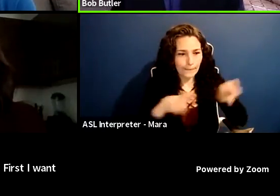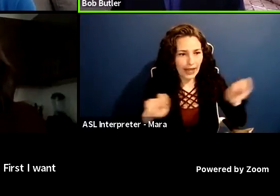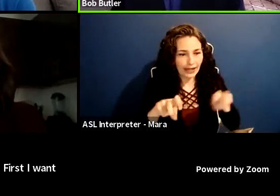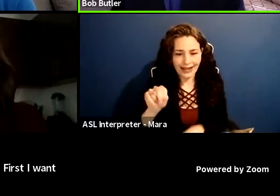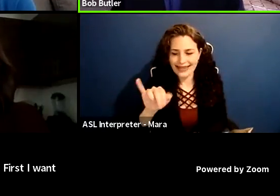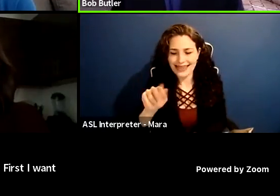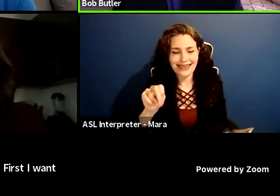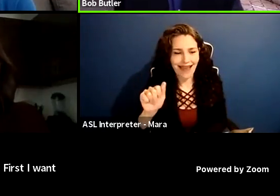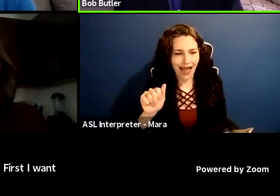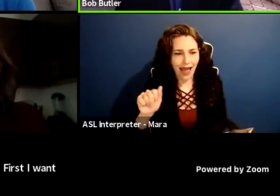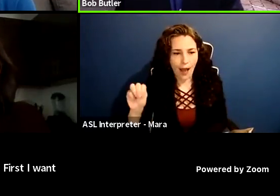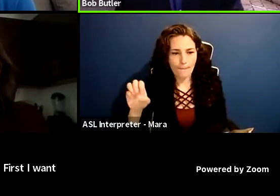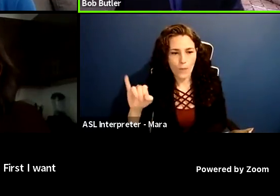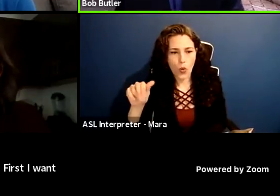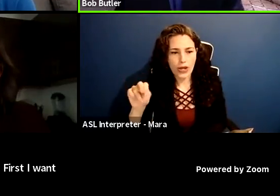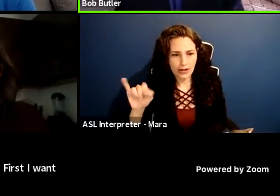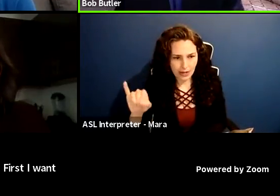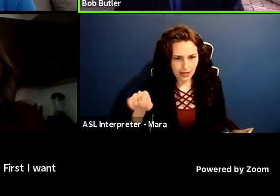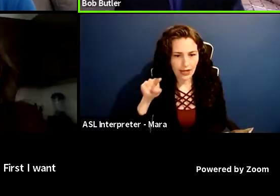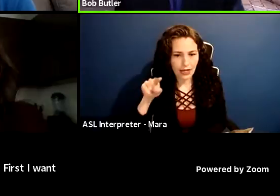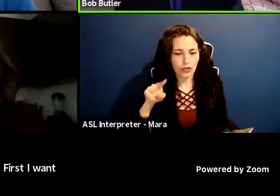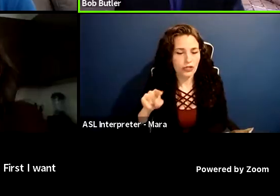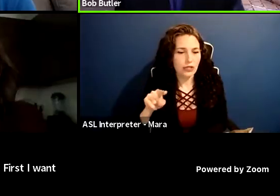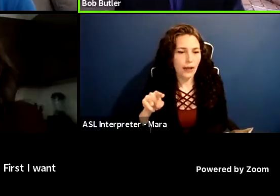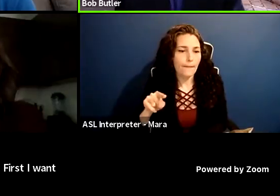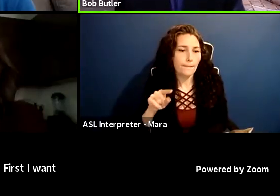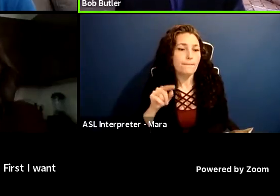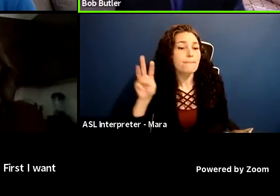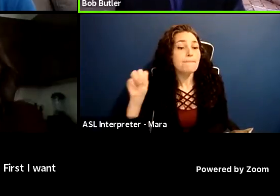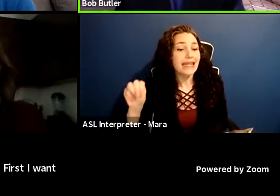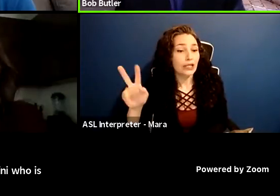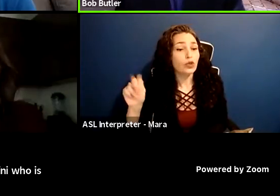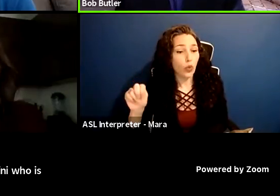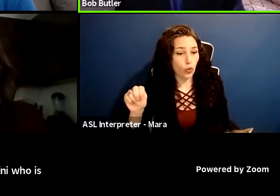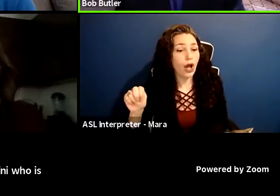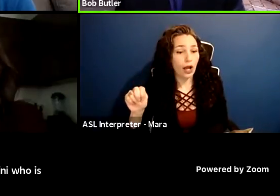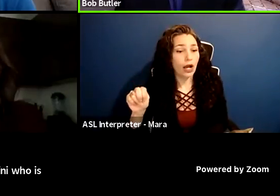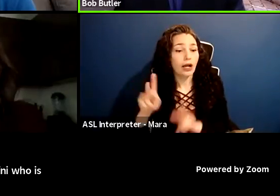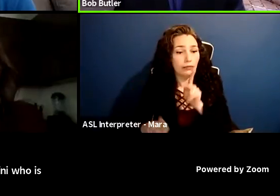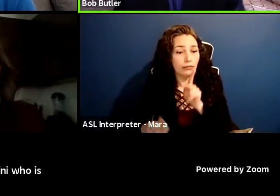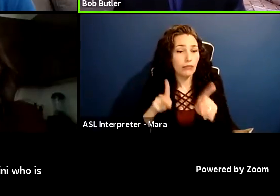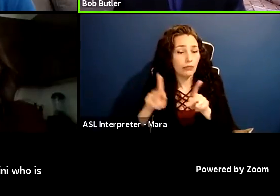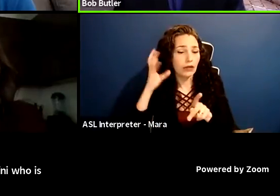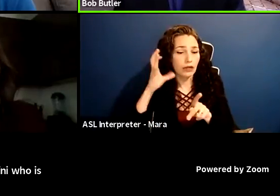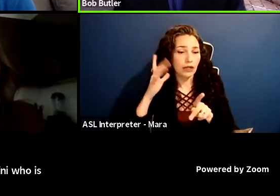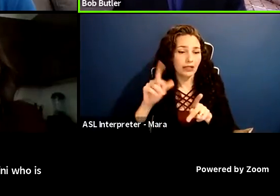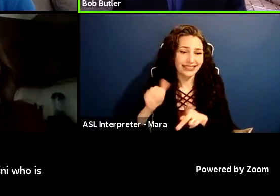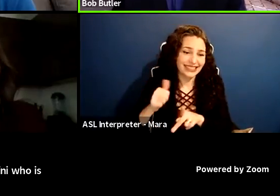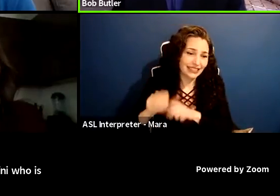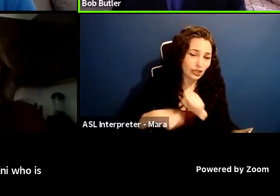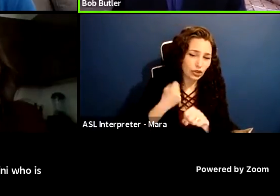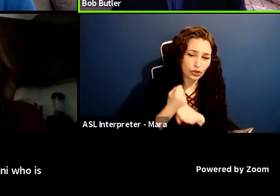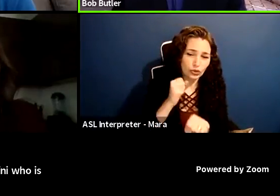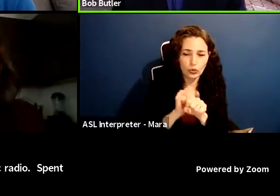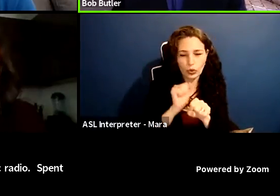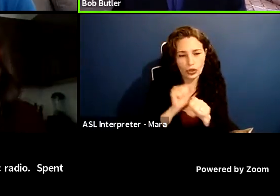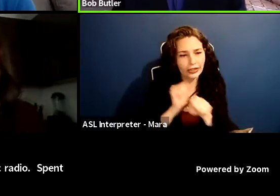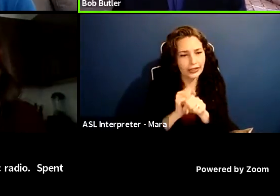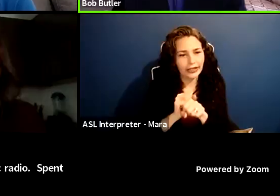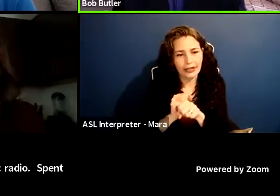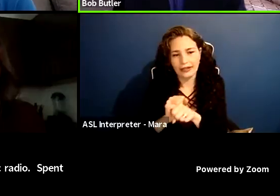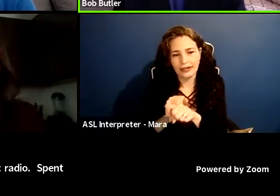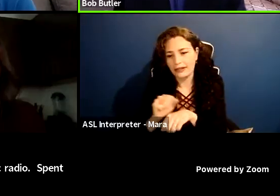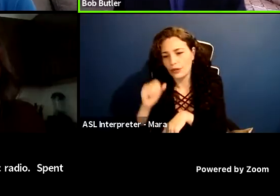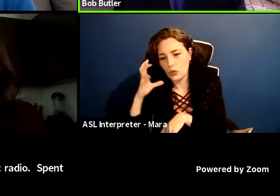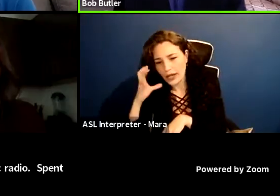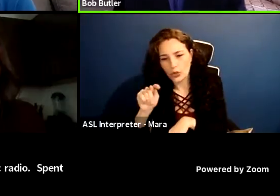and host, Minnesota Public Radio, spent more than a decade working in radio and TV news. She's been very busy the last few weeks